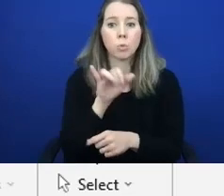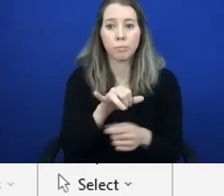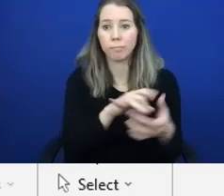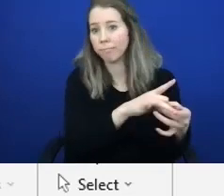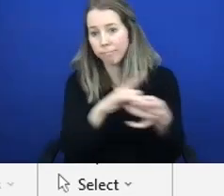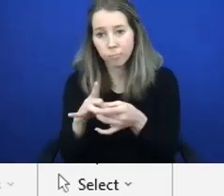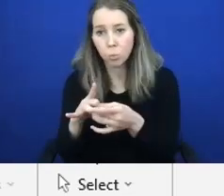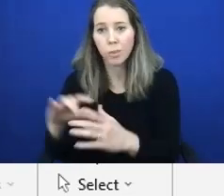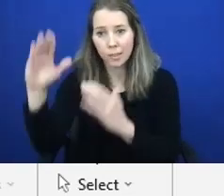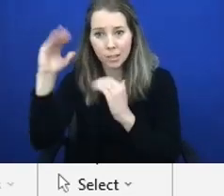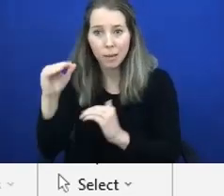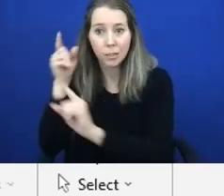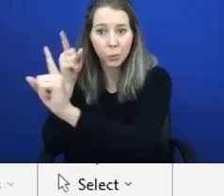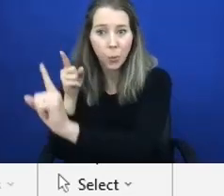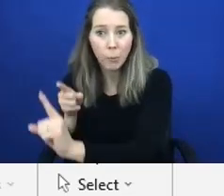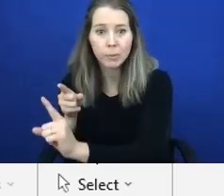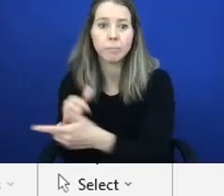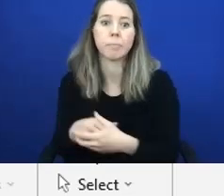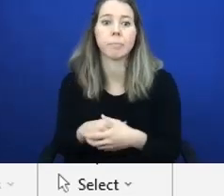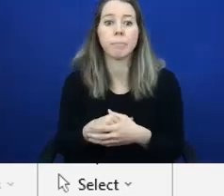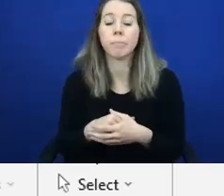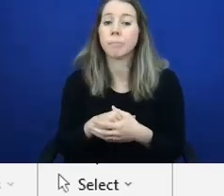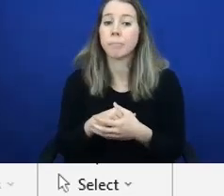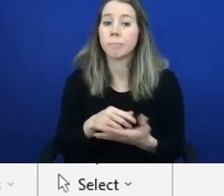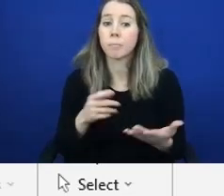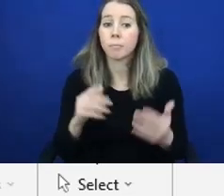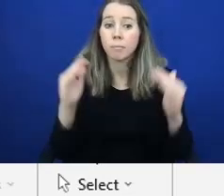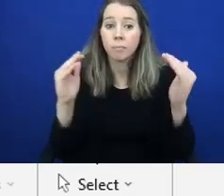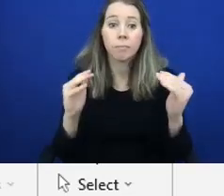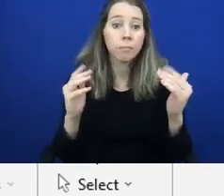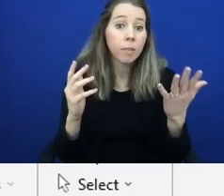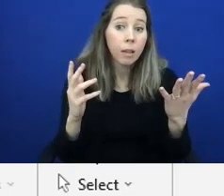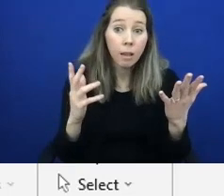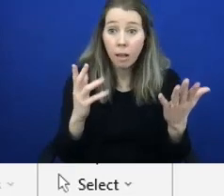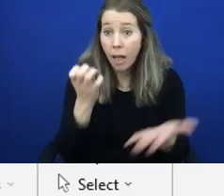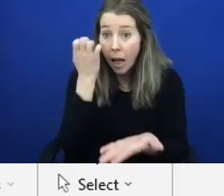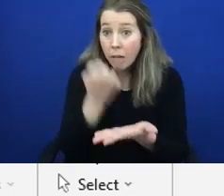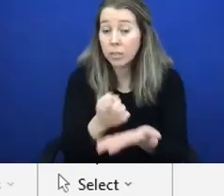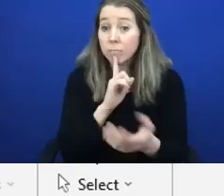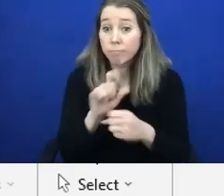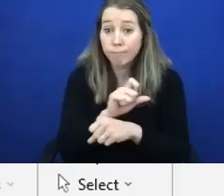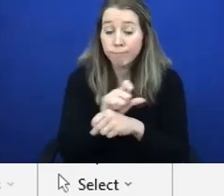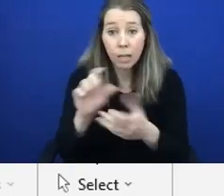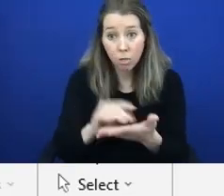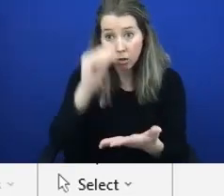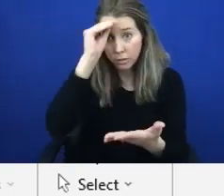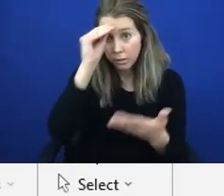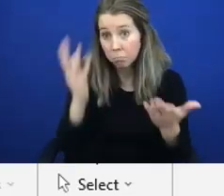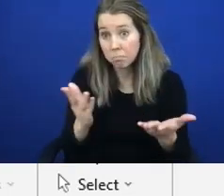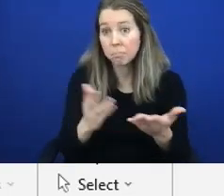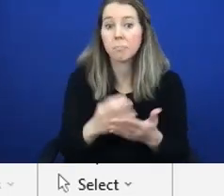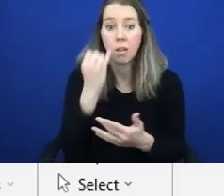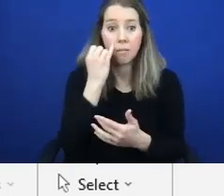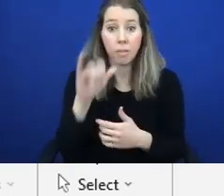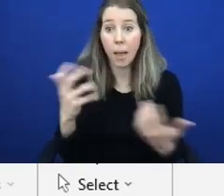goals. We see if there is evidence of the actual learning, if that aligns